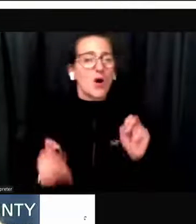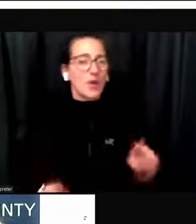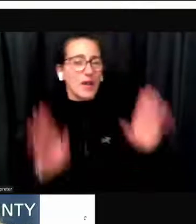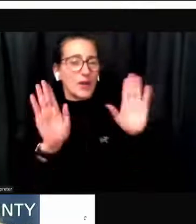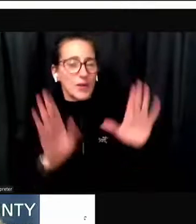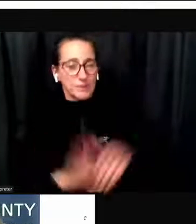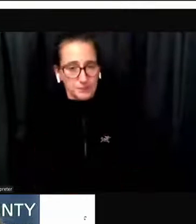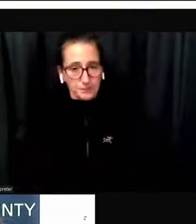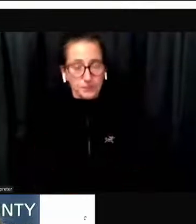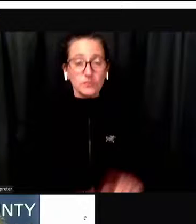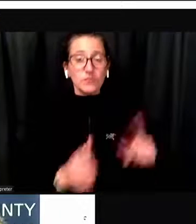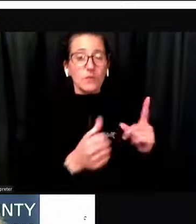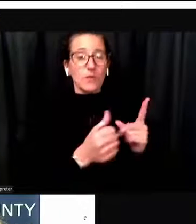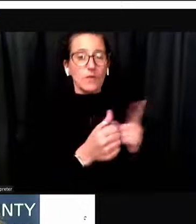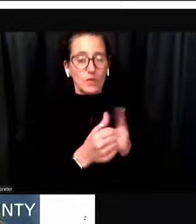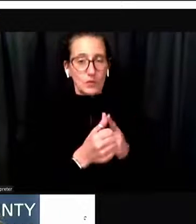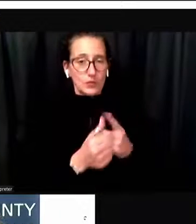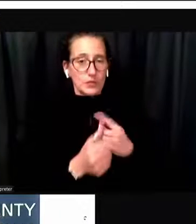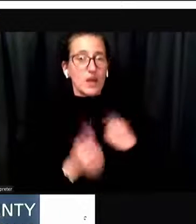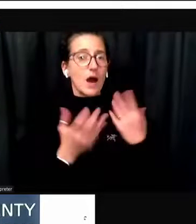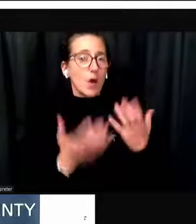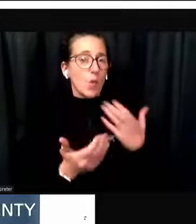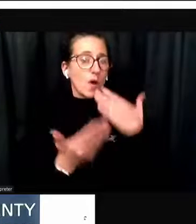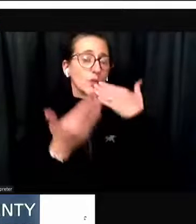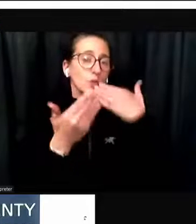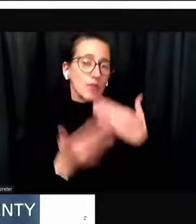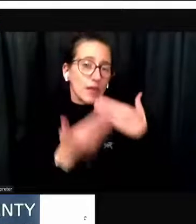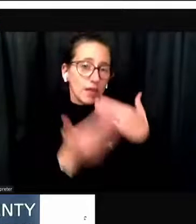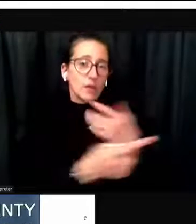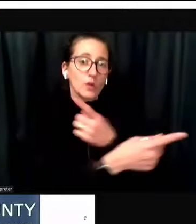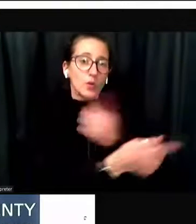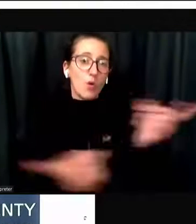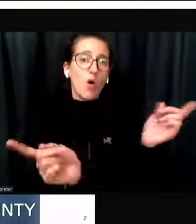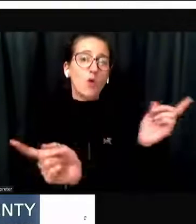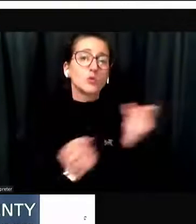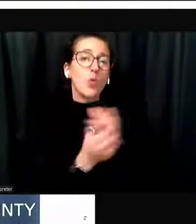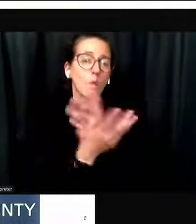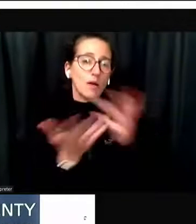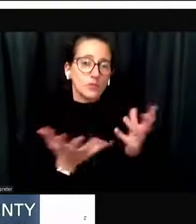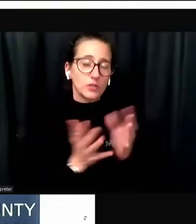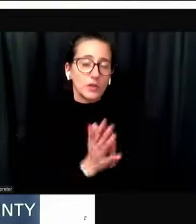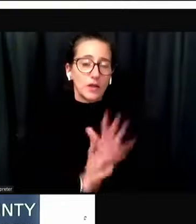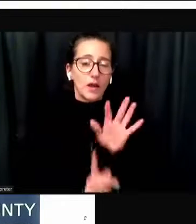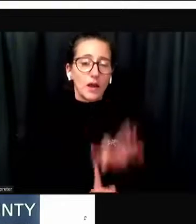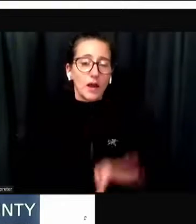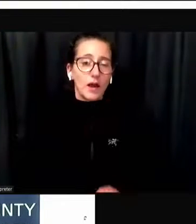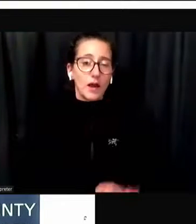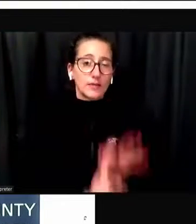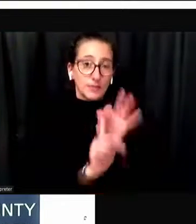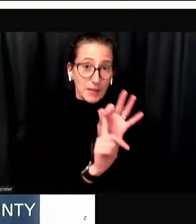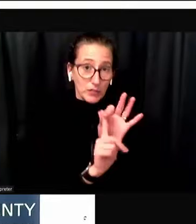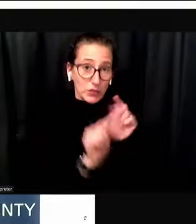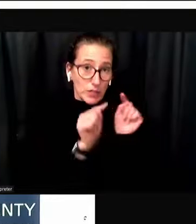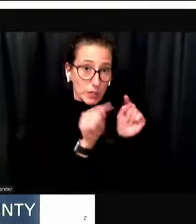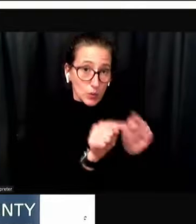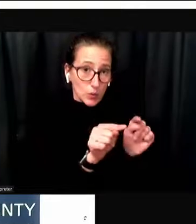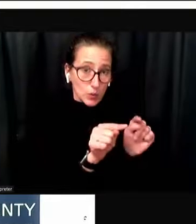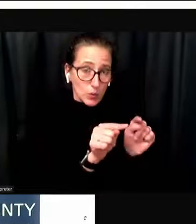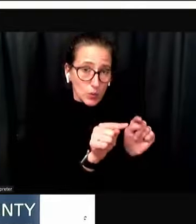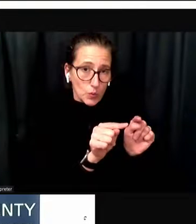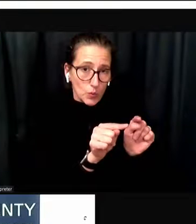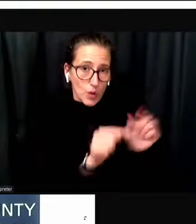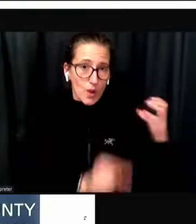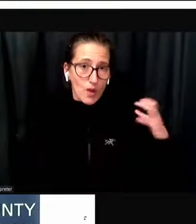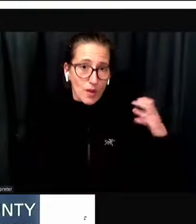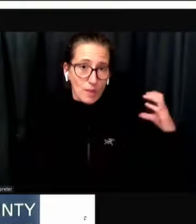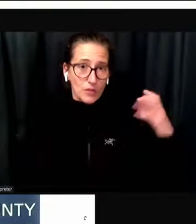Well, first of all, I want to thank you so much, and especially you, Commissioner